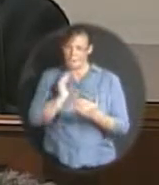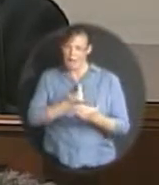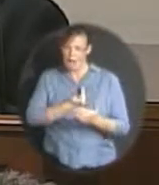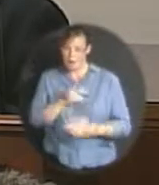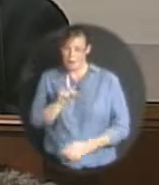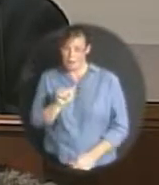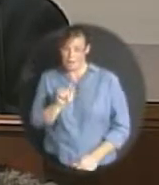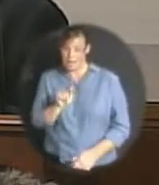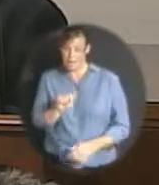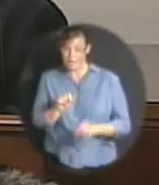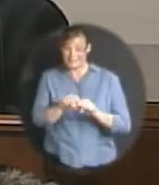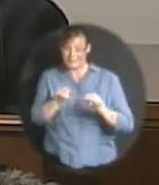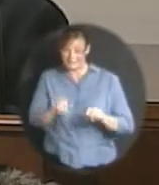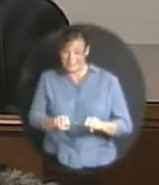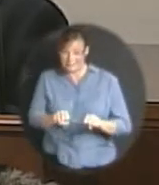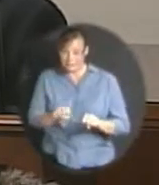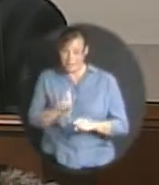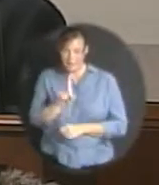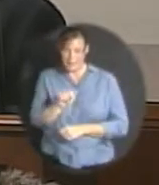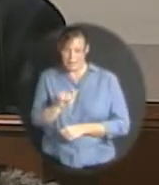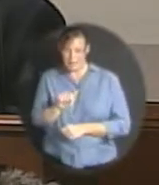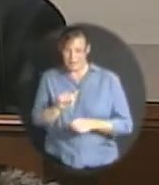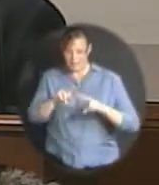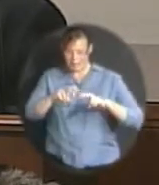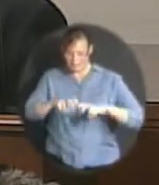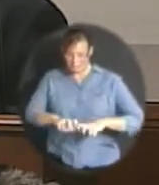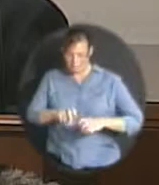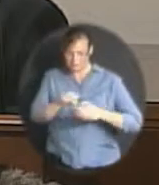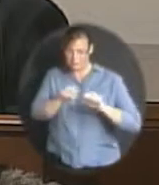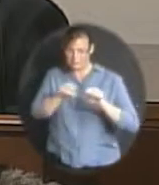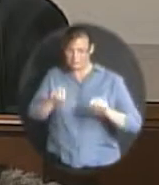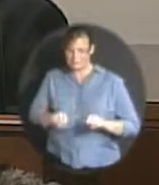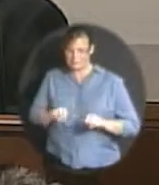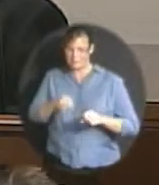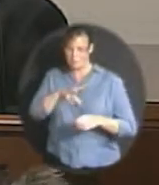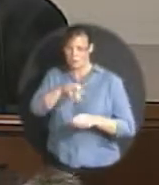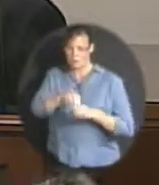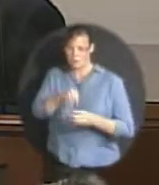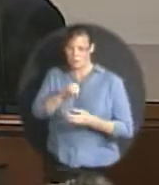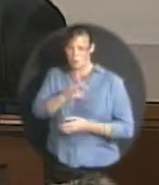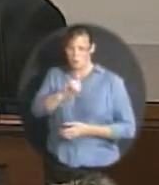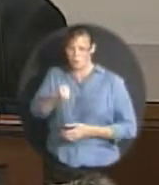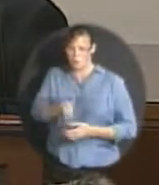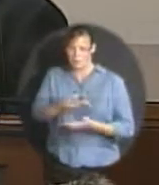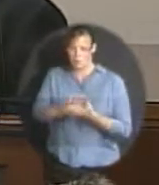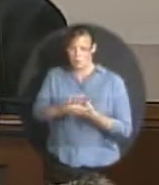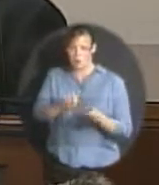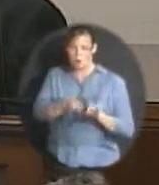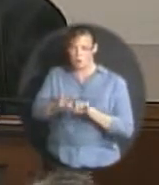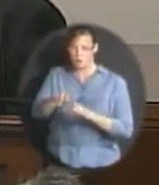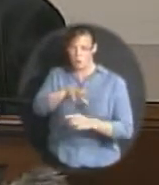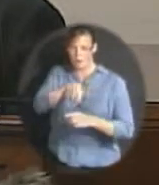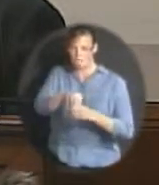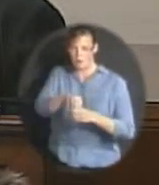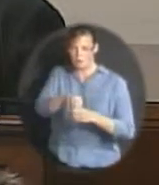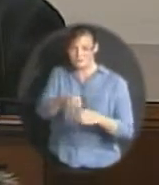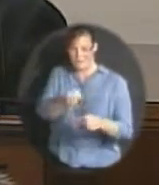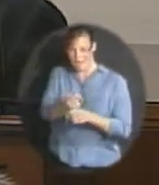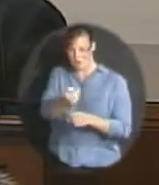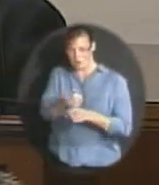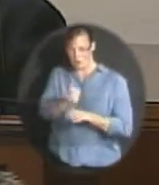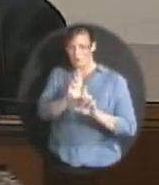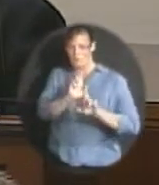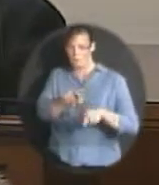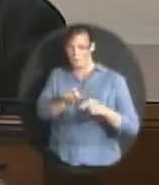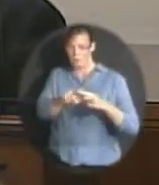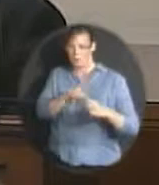data system, data analysis system, in Olathe schools also involves the annual report to the Board